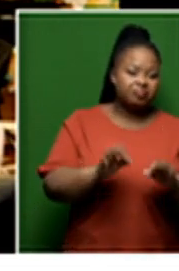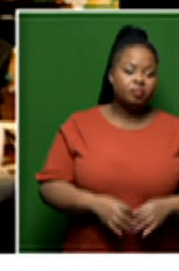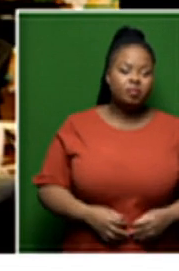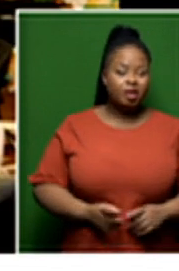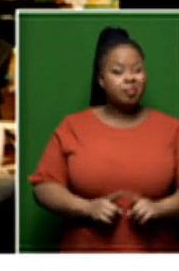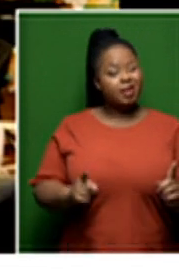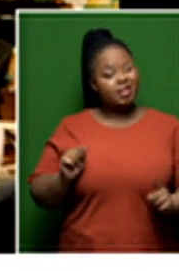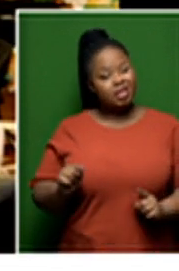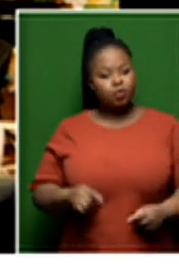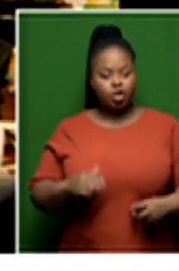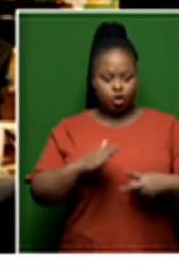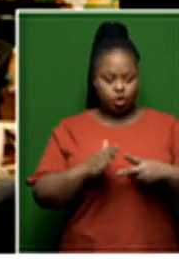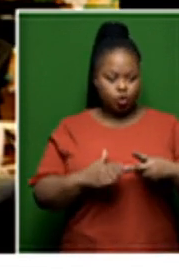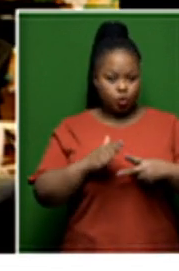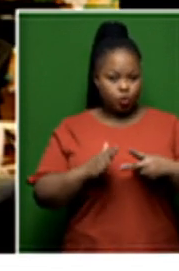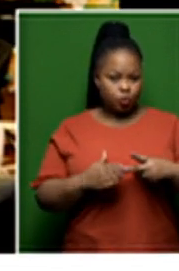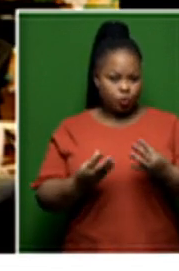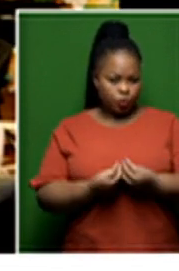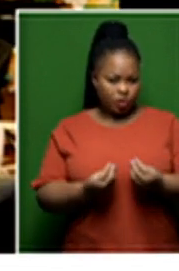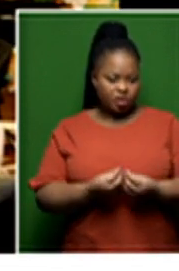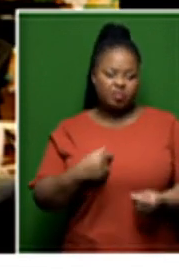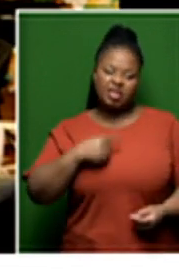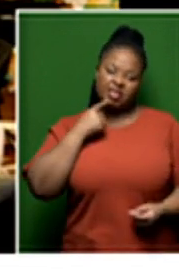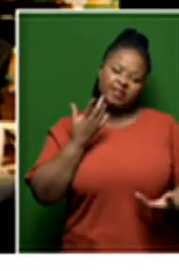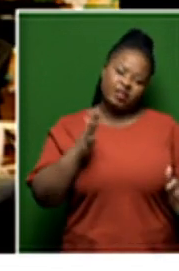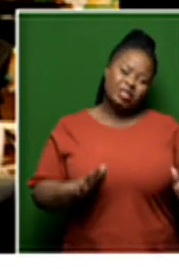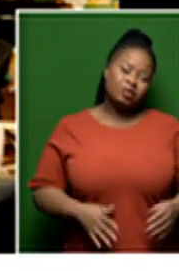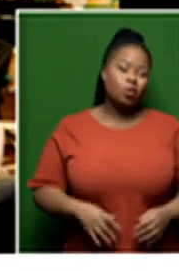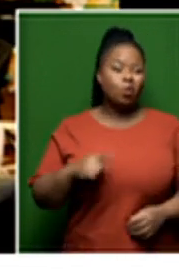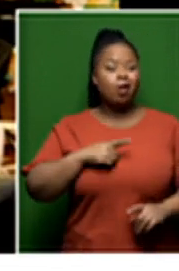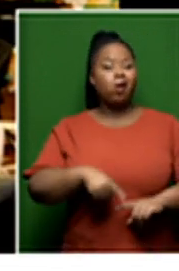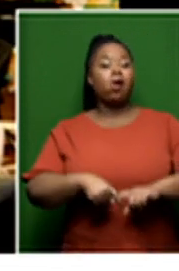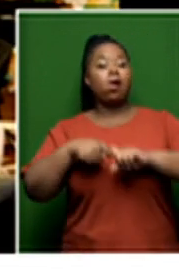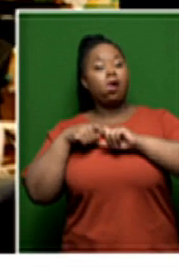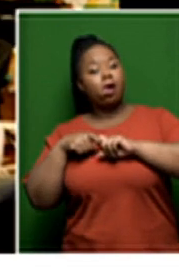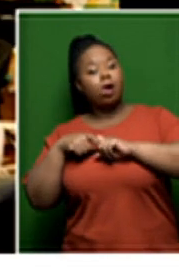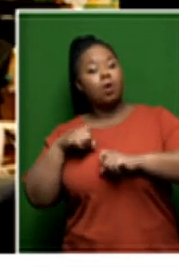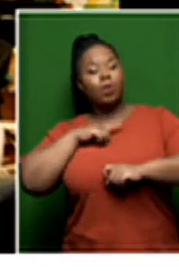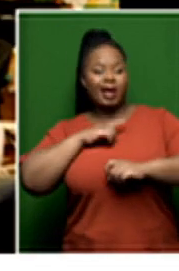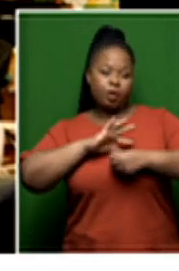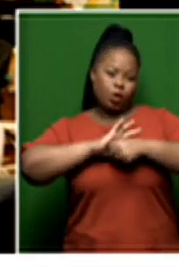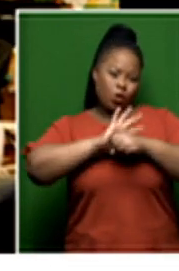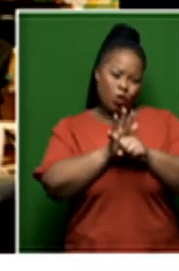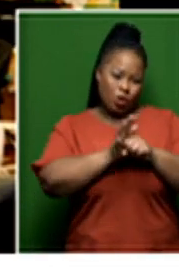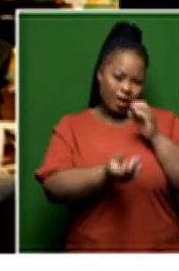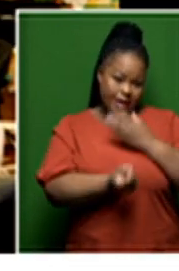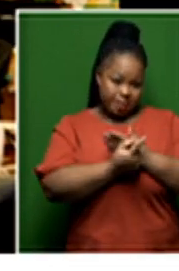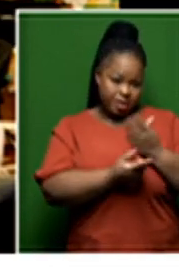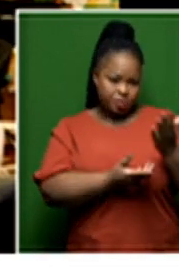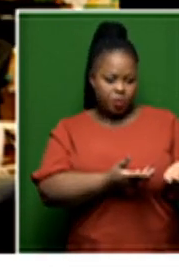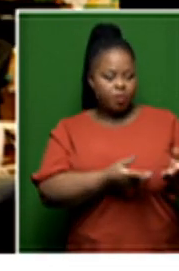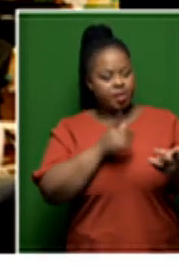that regard, there are two things. The first one, I did say that COVID also put a pause on the work that we're doing. So that's the first thing. The second thing,